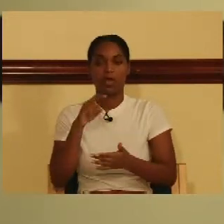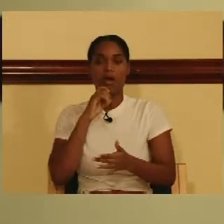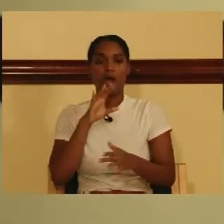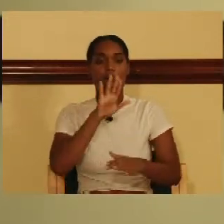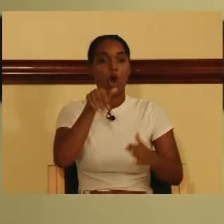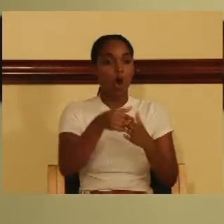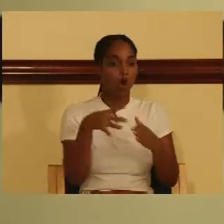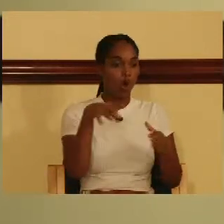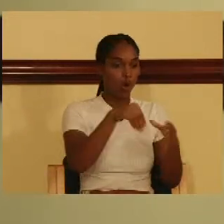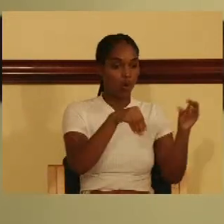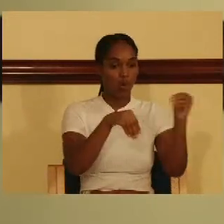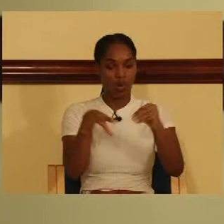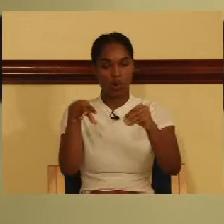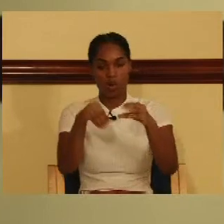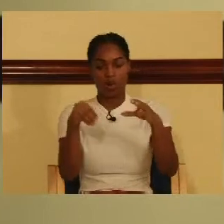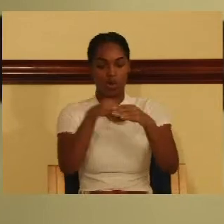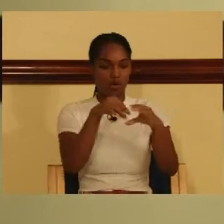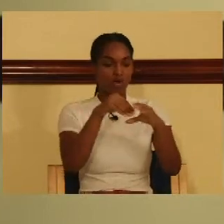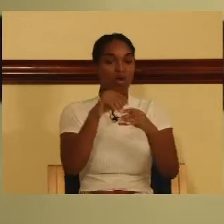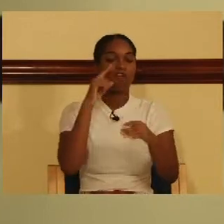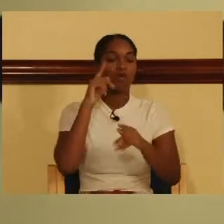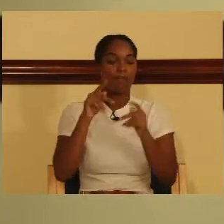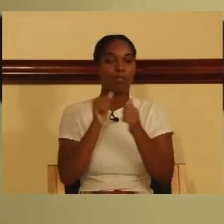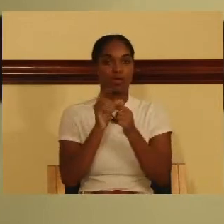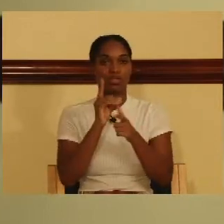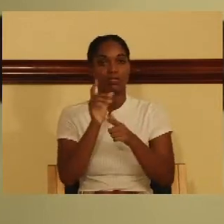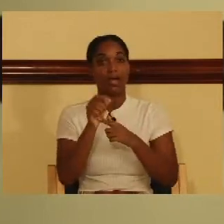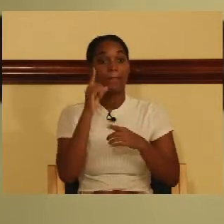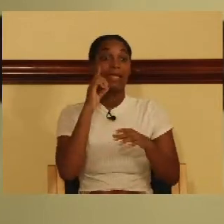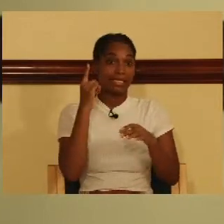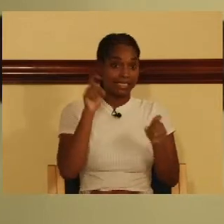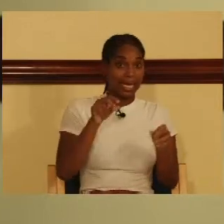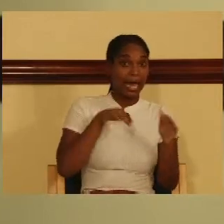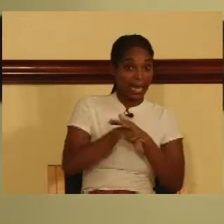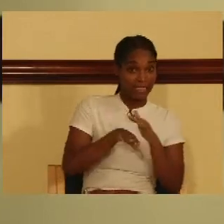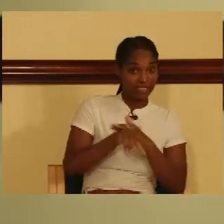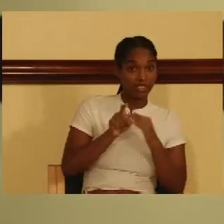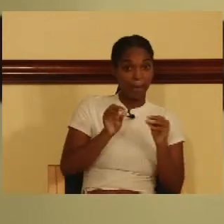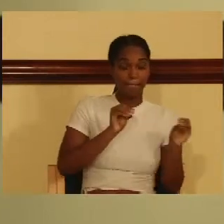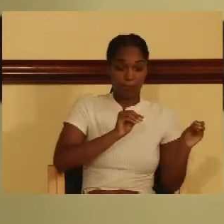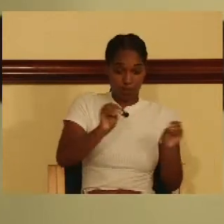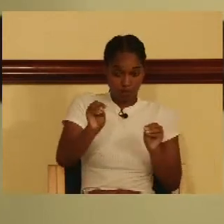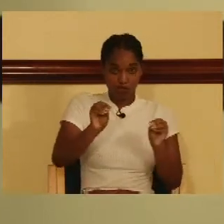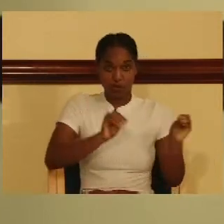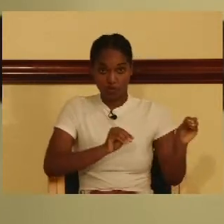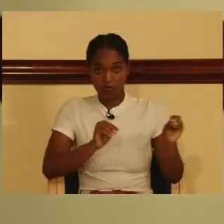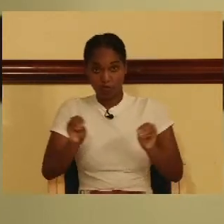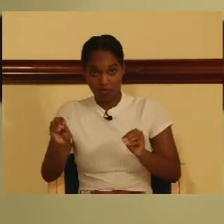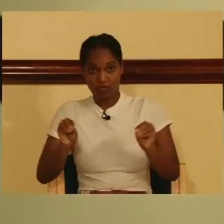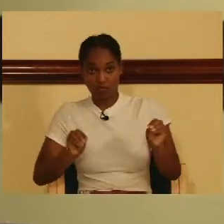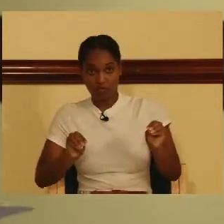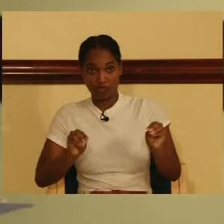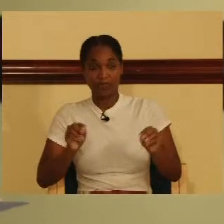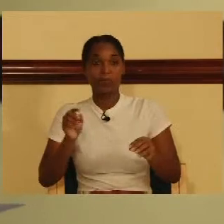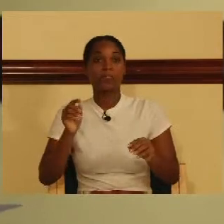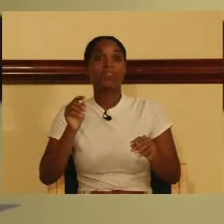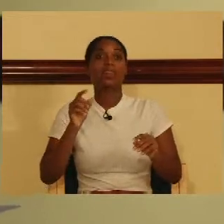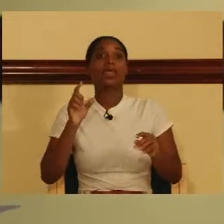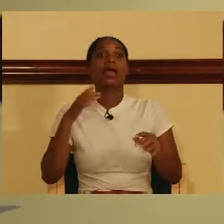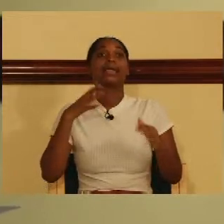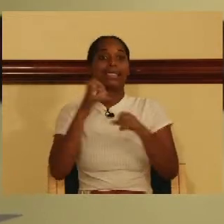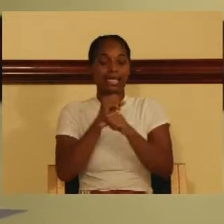for persons with disabilities? Because we're talking about getting access to, so that you can move up, all the way up in